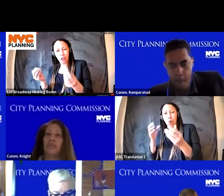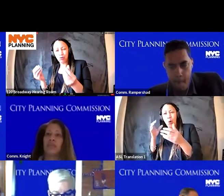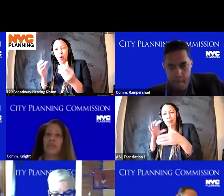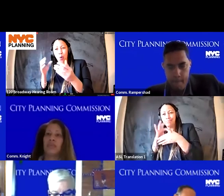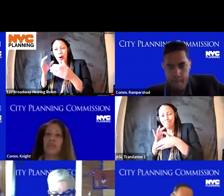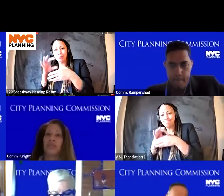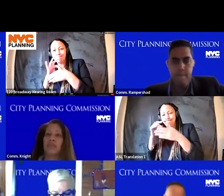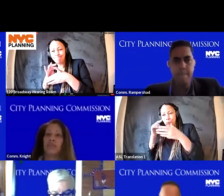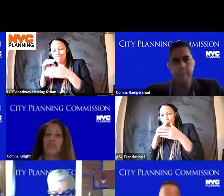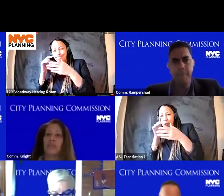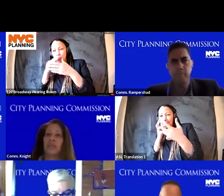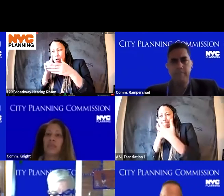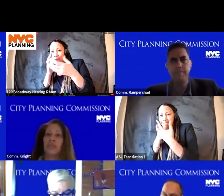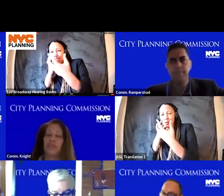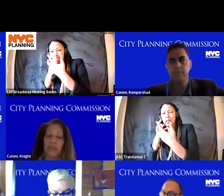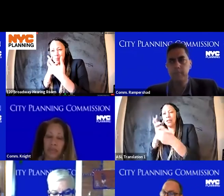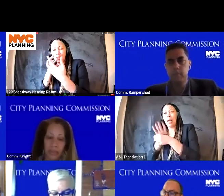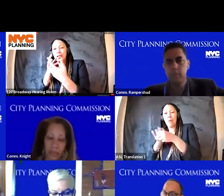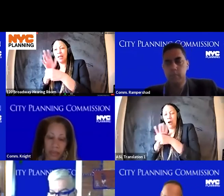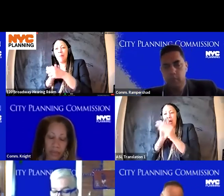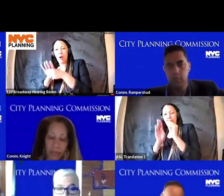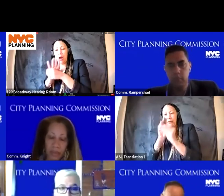neighborhood as a 6B.